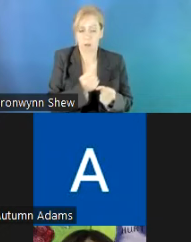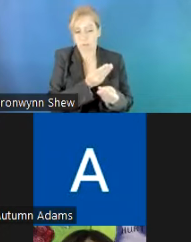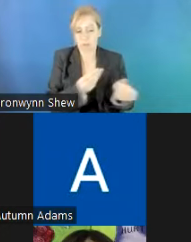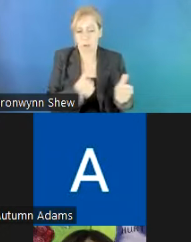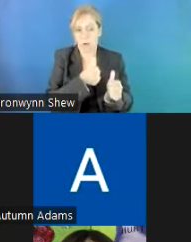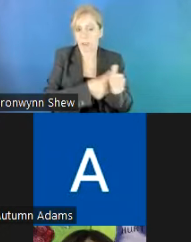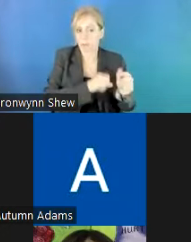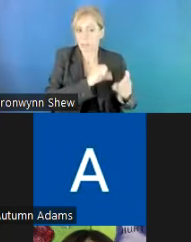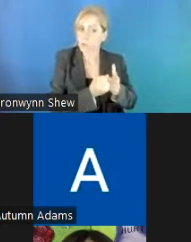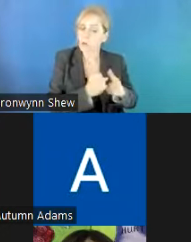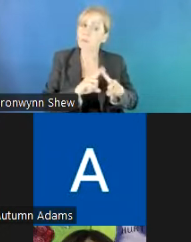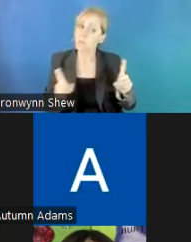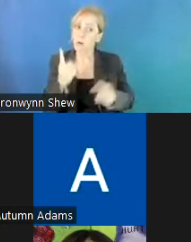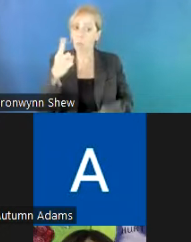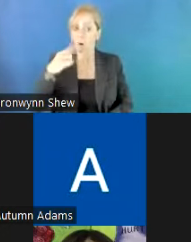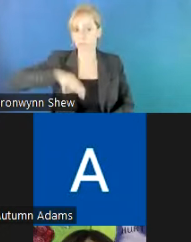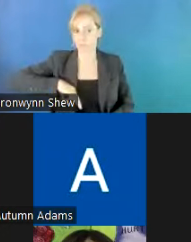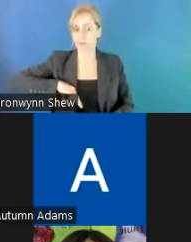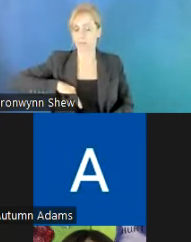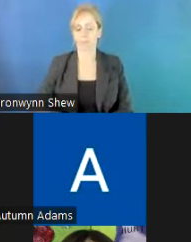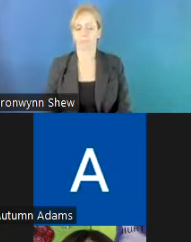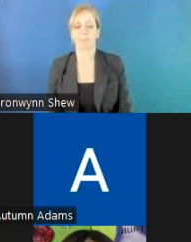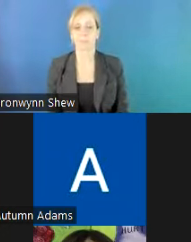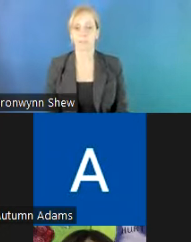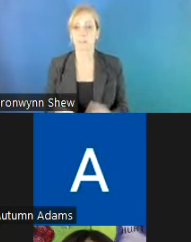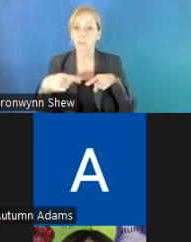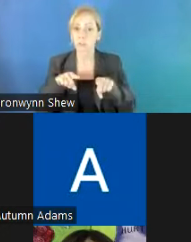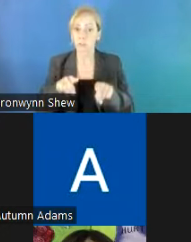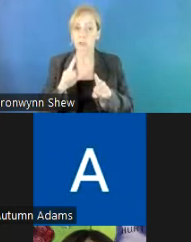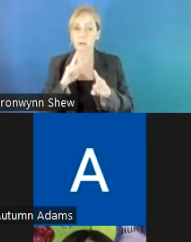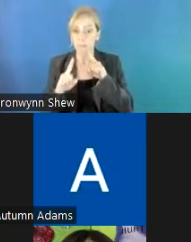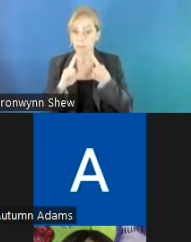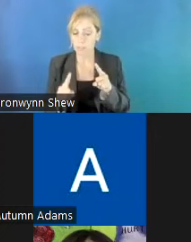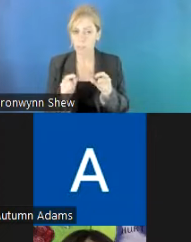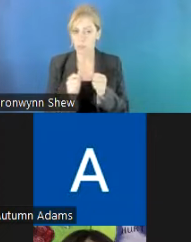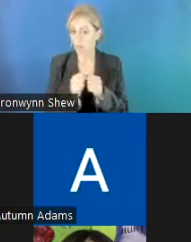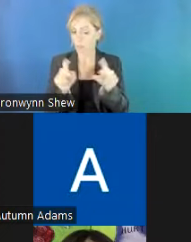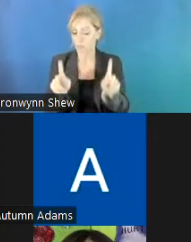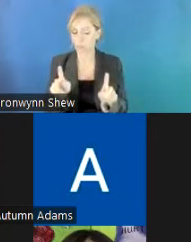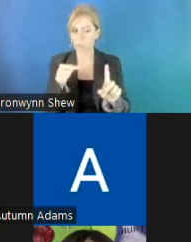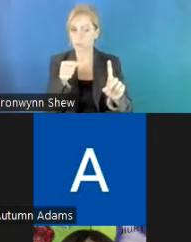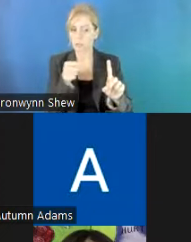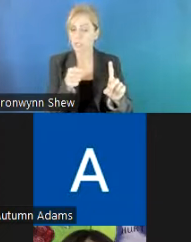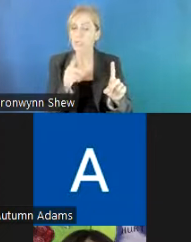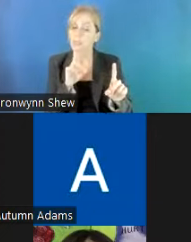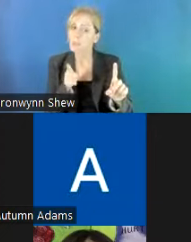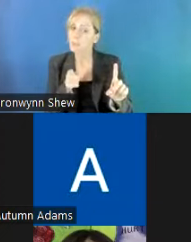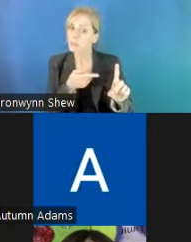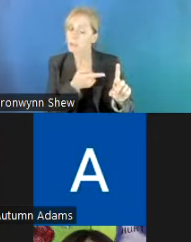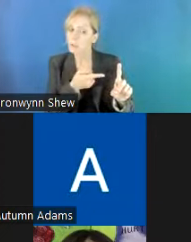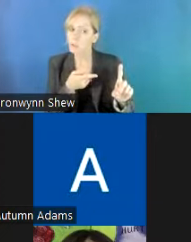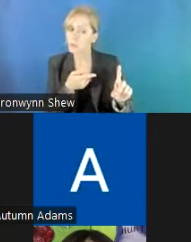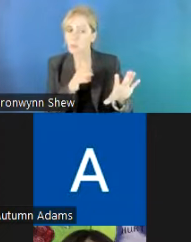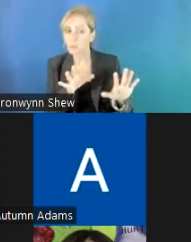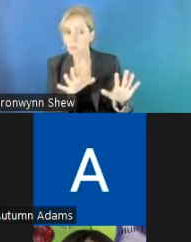During a conversation while you're chatting with somebody, really make sure, try to notice, are you understanding? Do you have